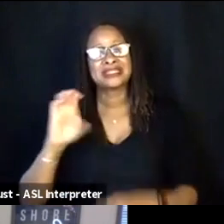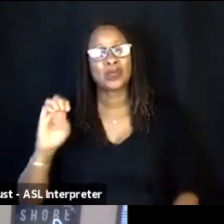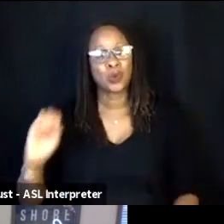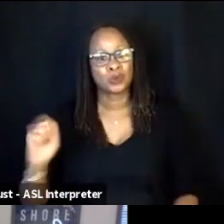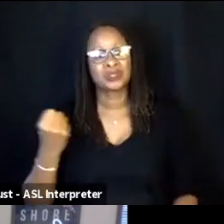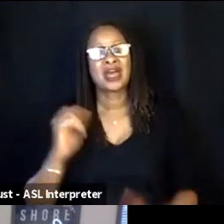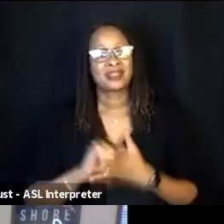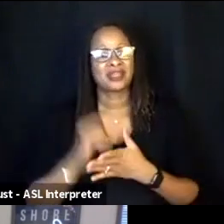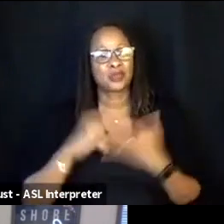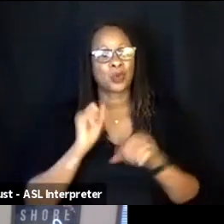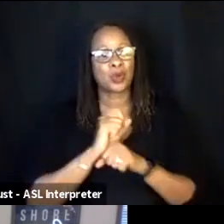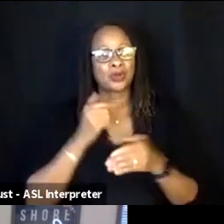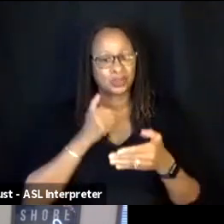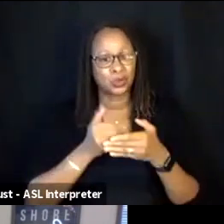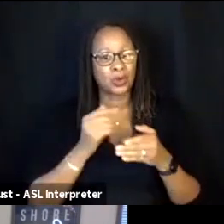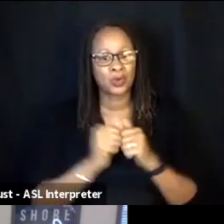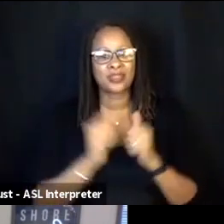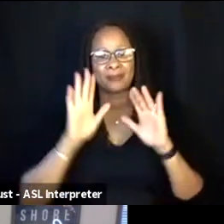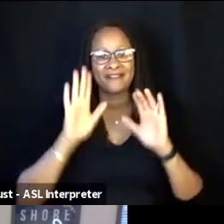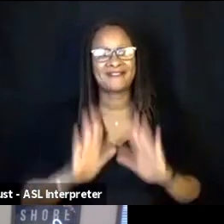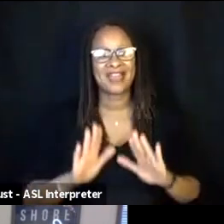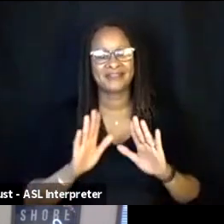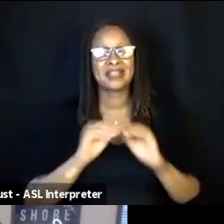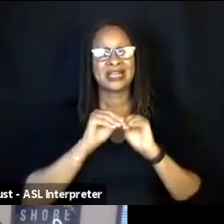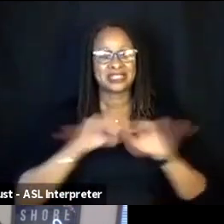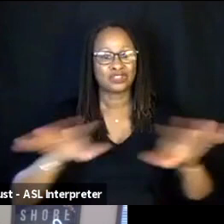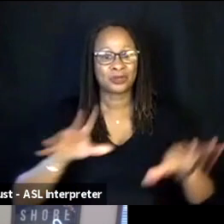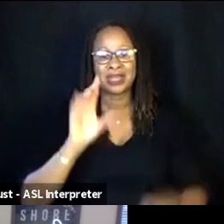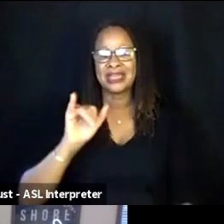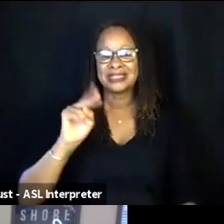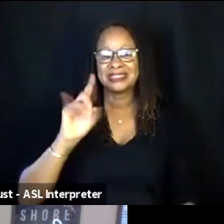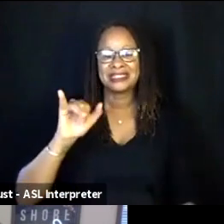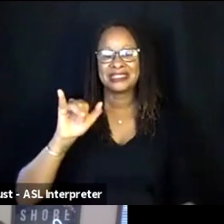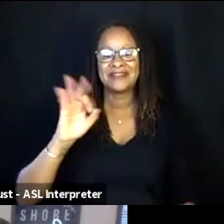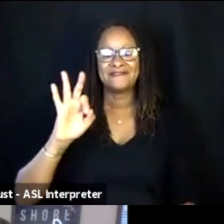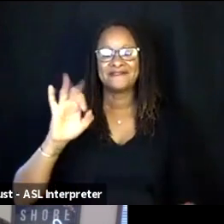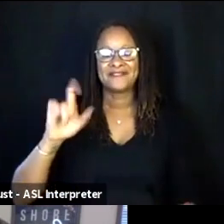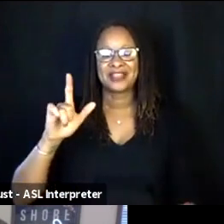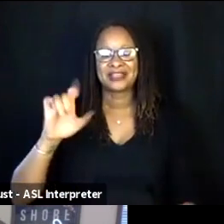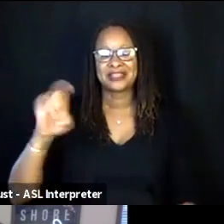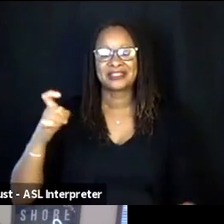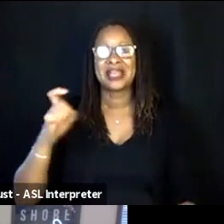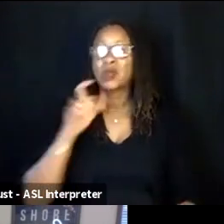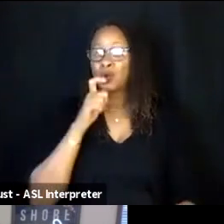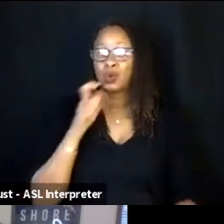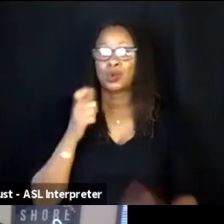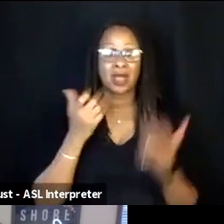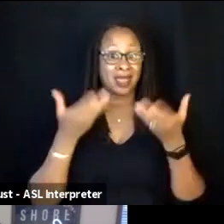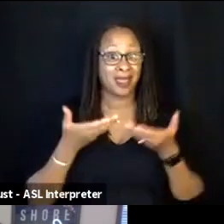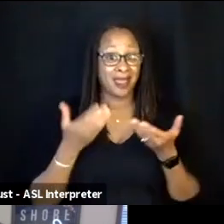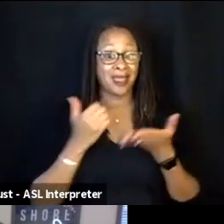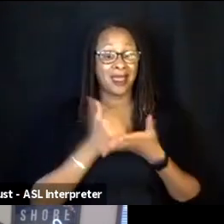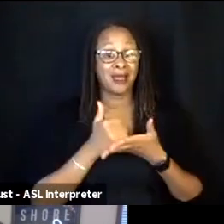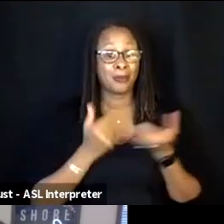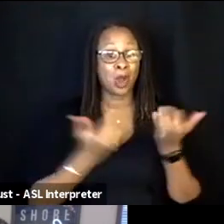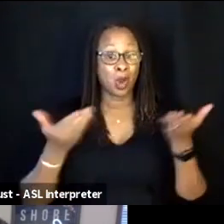what we're working towards with my fabulous distributor IndieFlix and the IndieFlix Foundation, which helped host this very event. That's what we're most